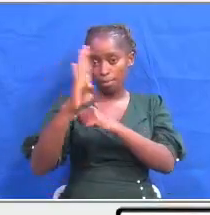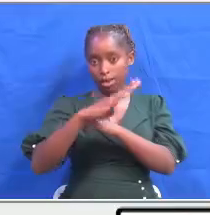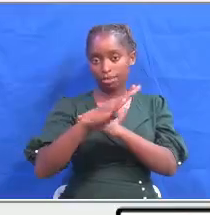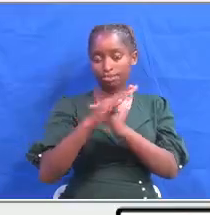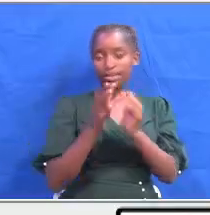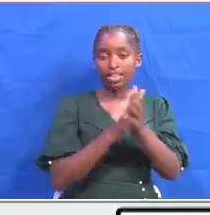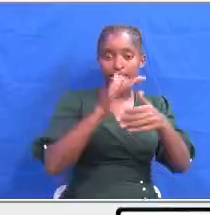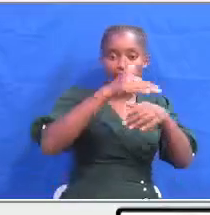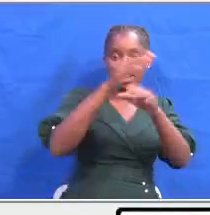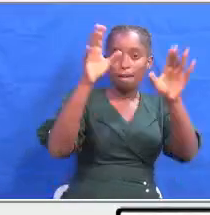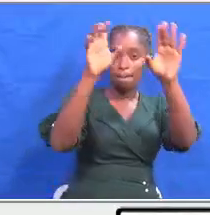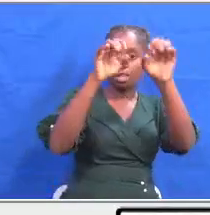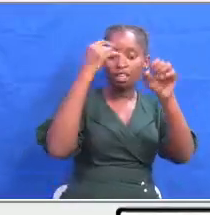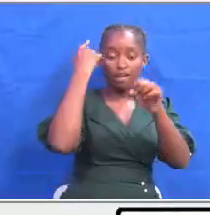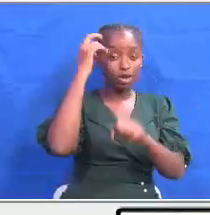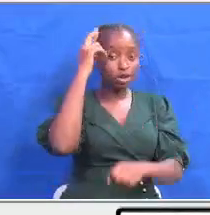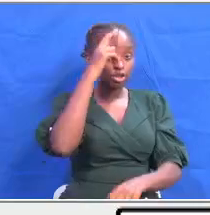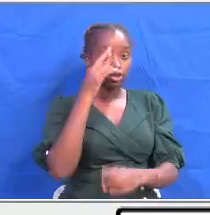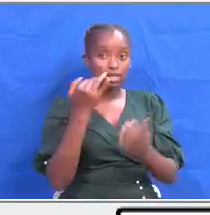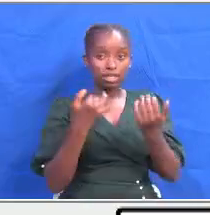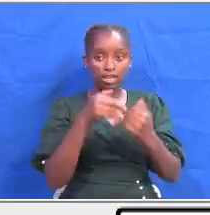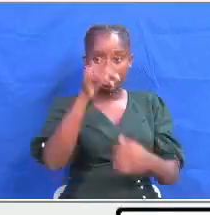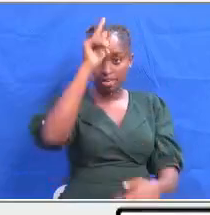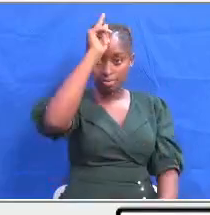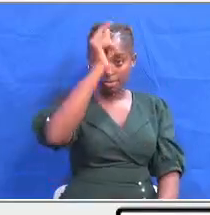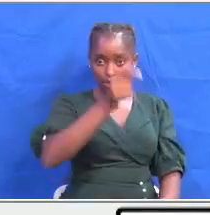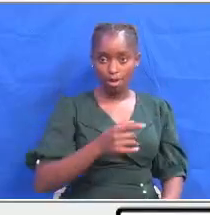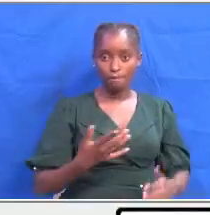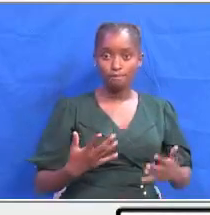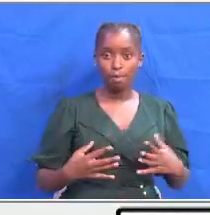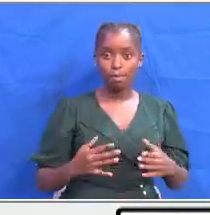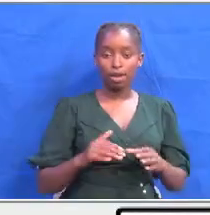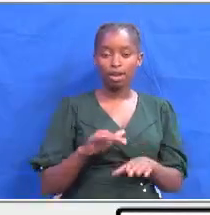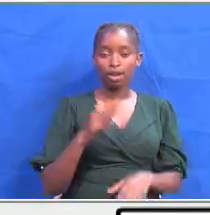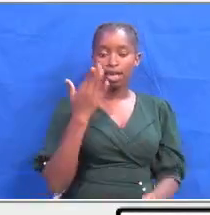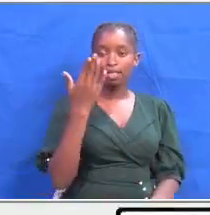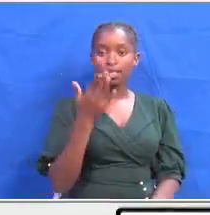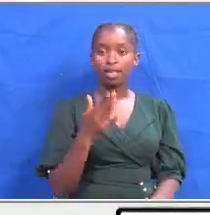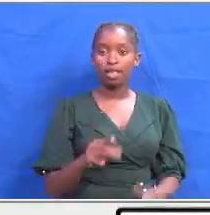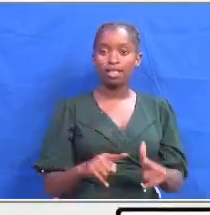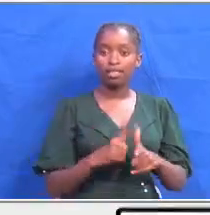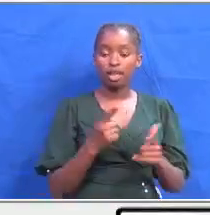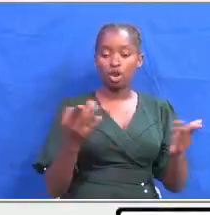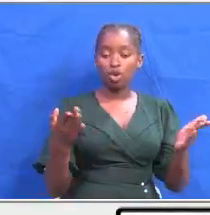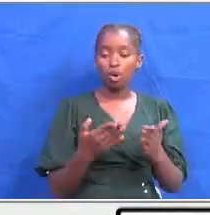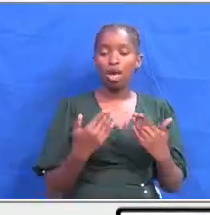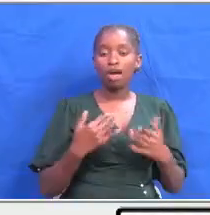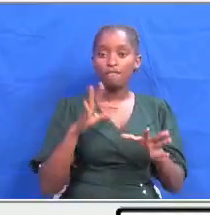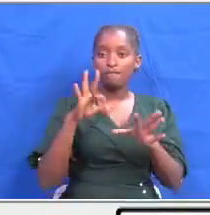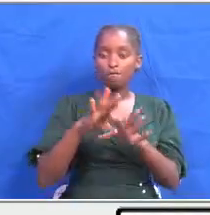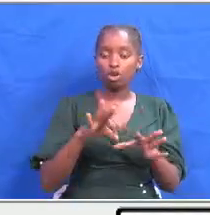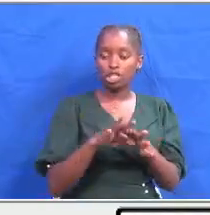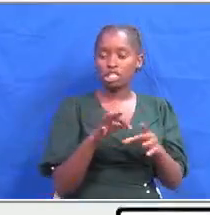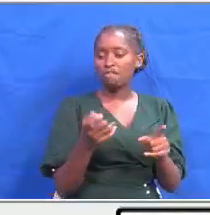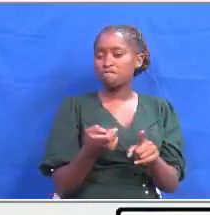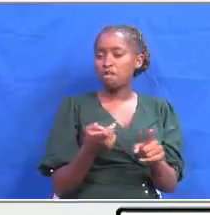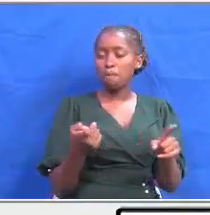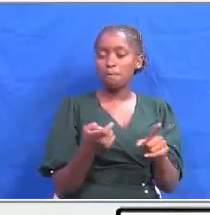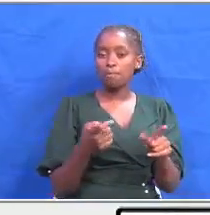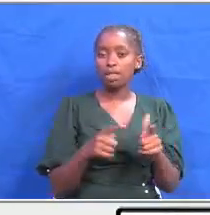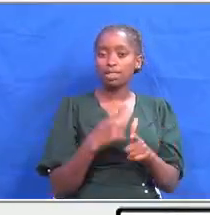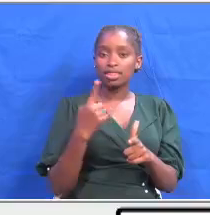president, for purposes of respecting the people of Central and where the vote came from, it is